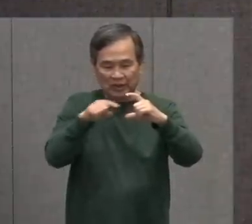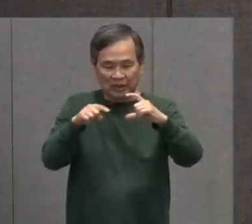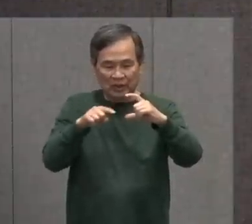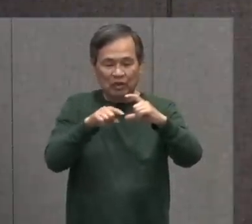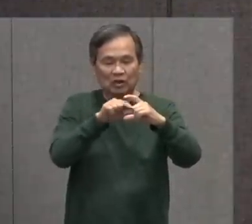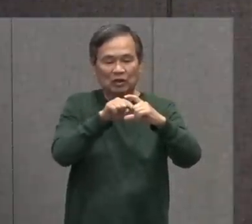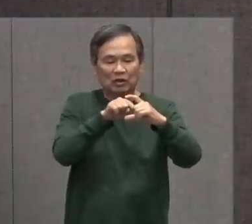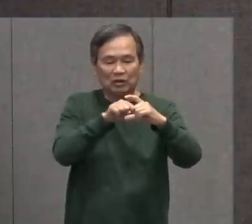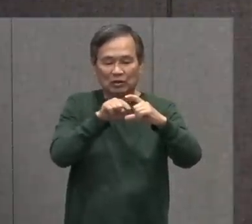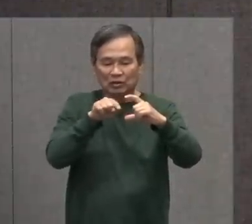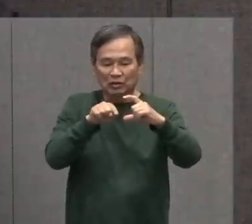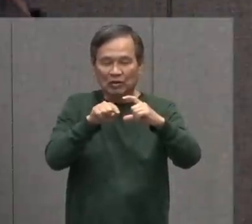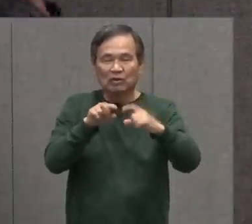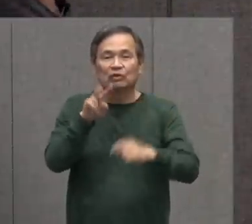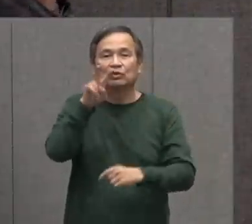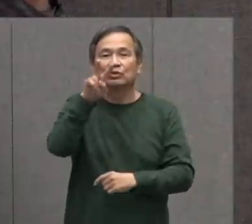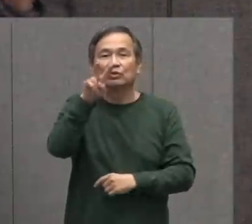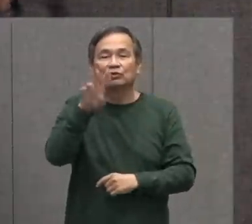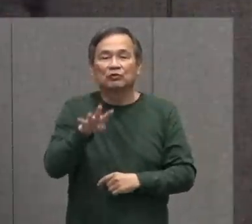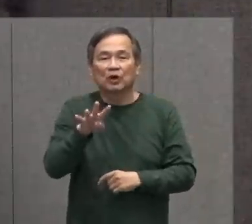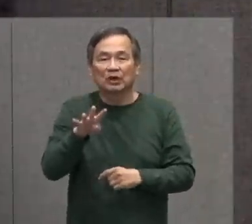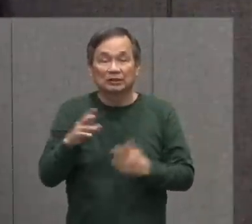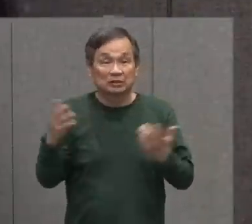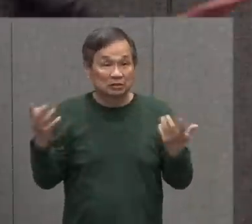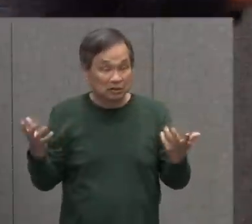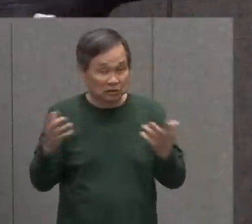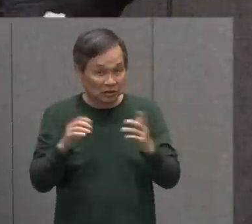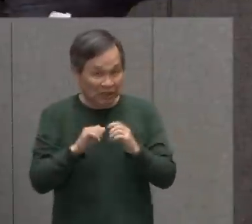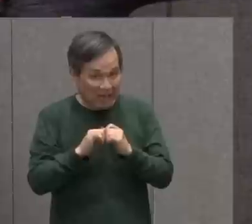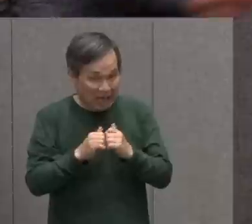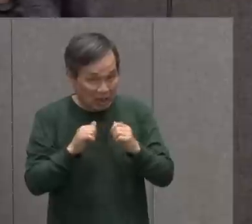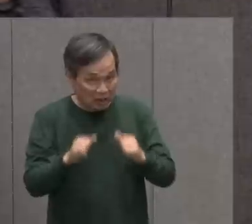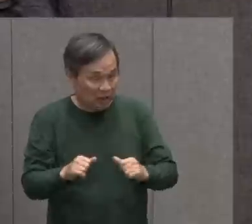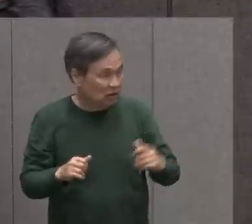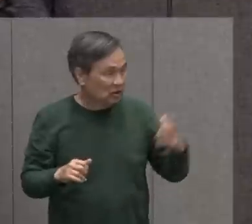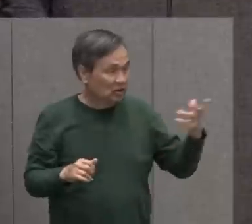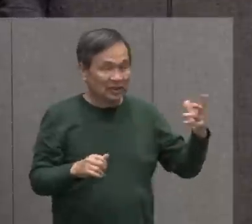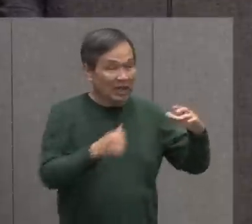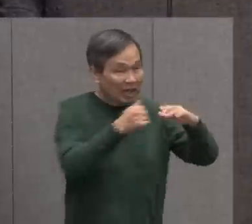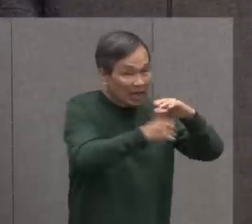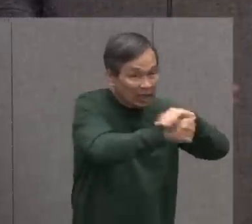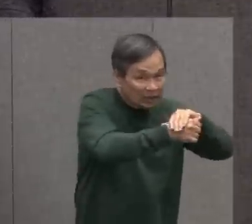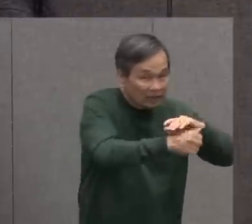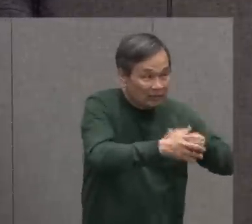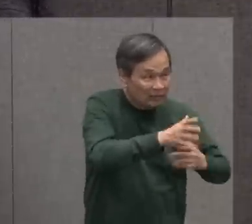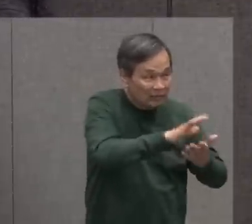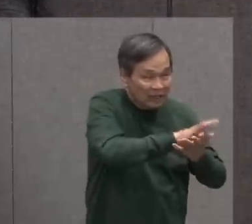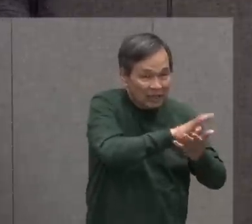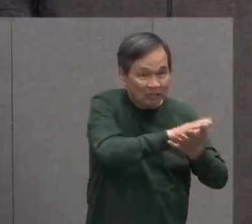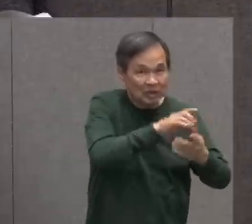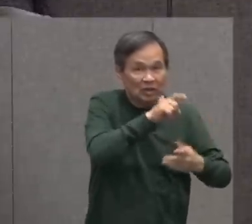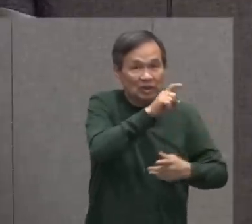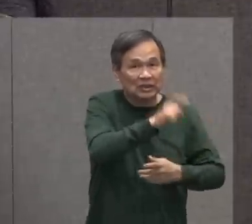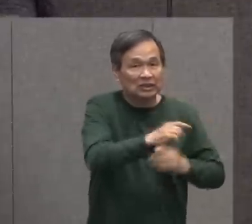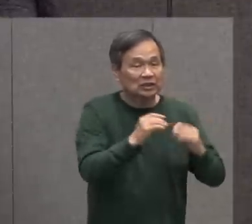So how could we think about what's hiding under here if the total's 4?